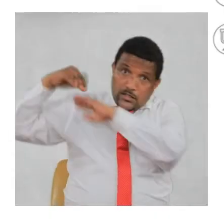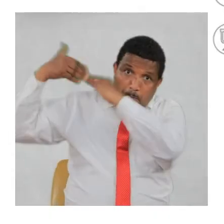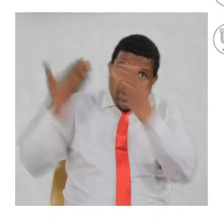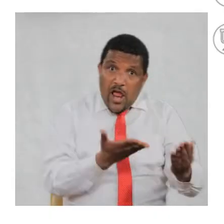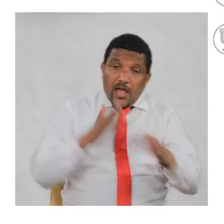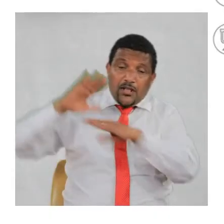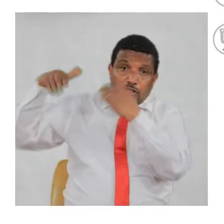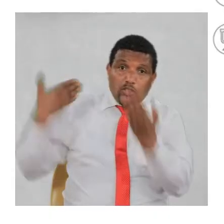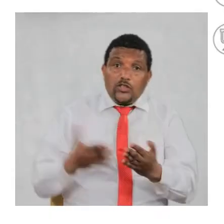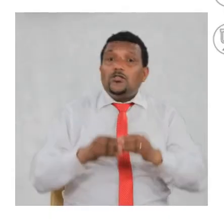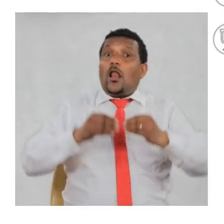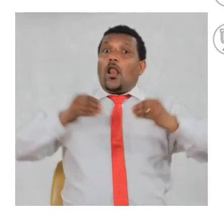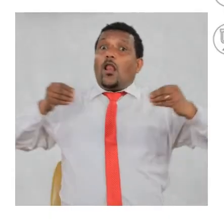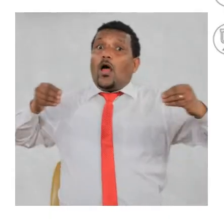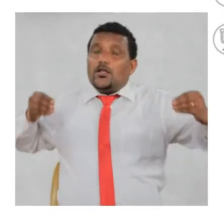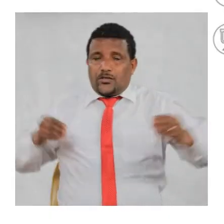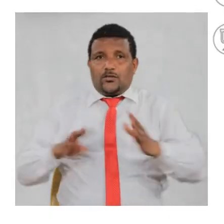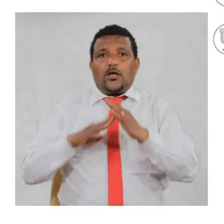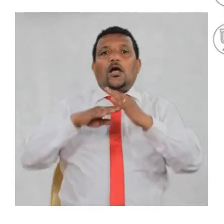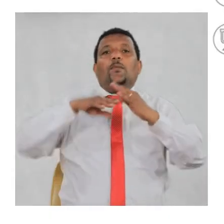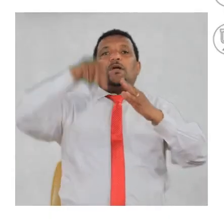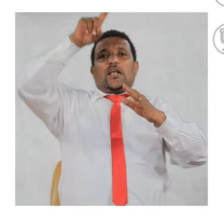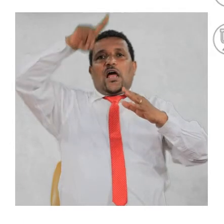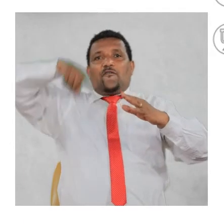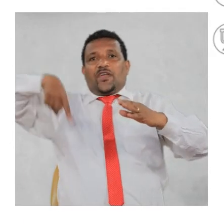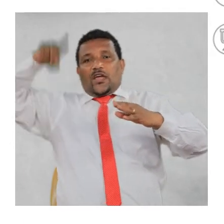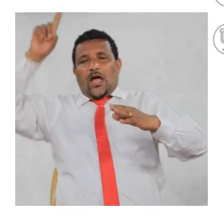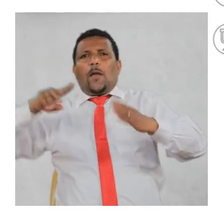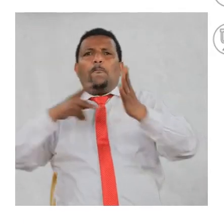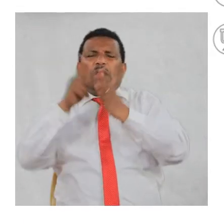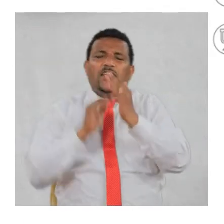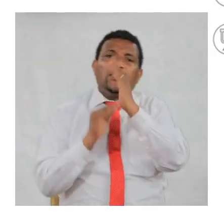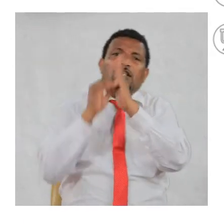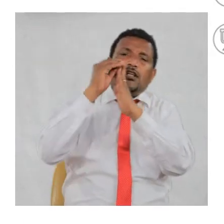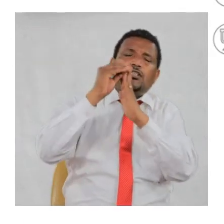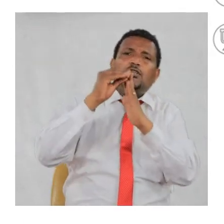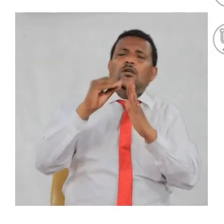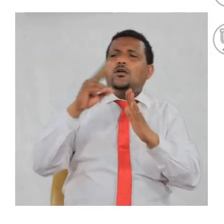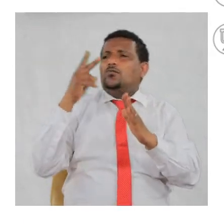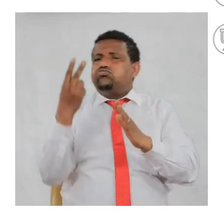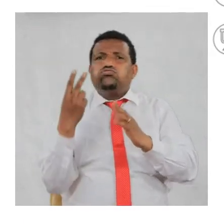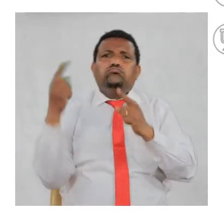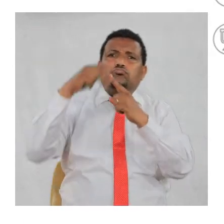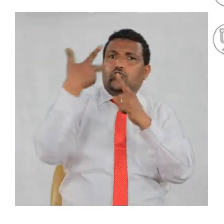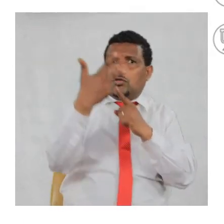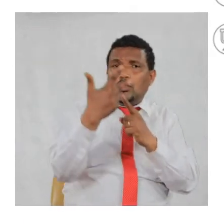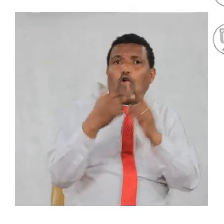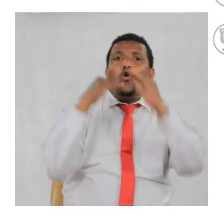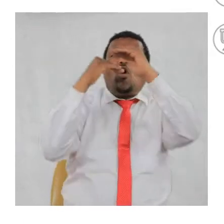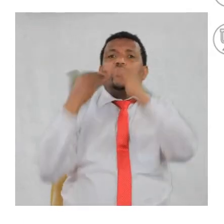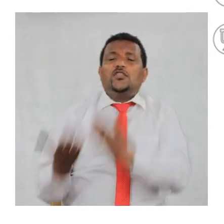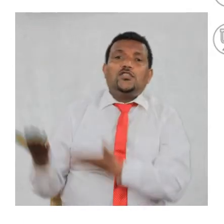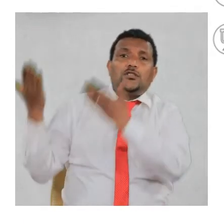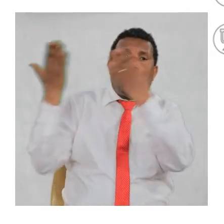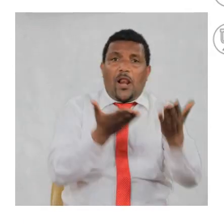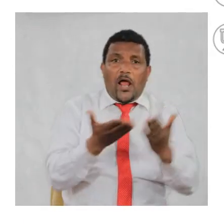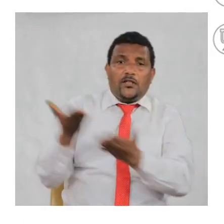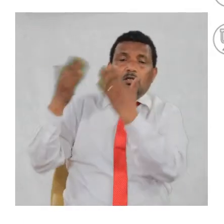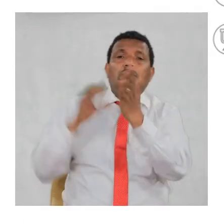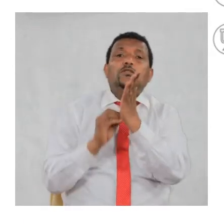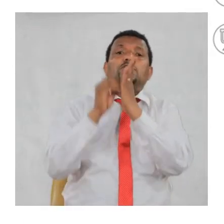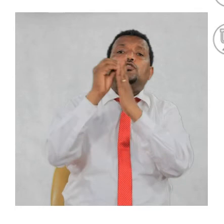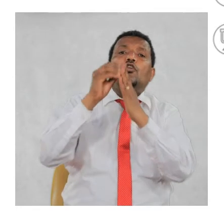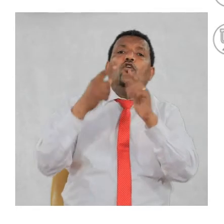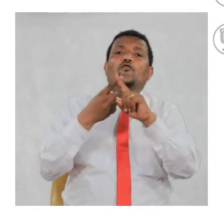supplier is elastic. Graphically, as price increase from 2 to 3, quantity supplied also